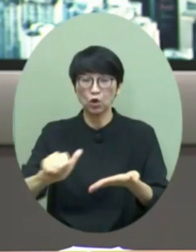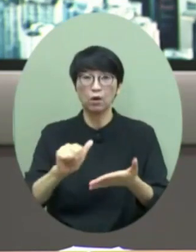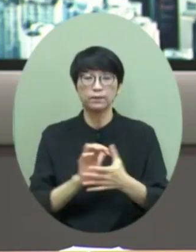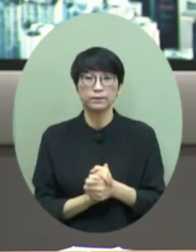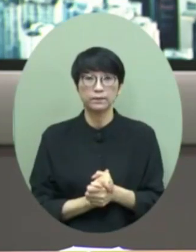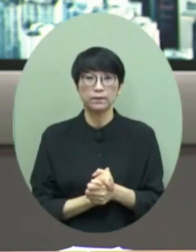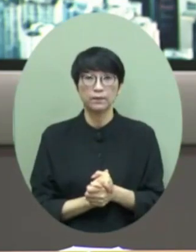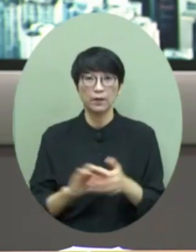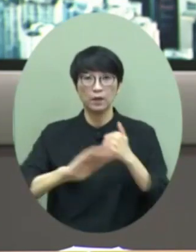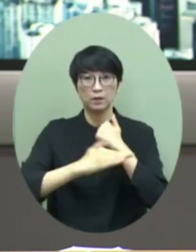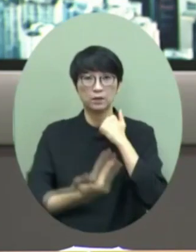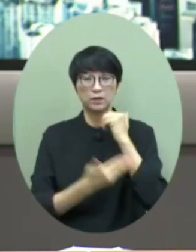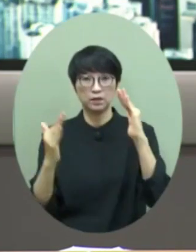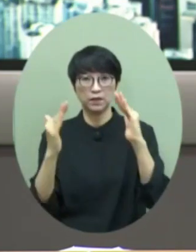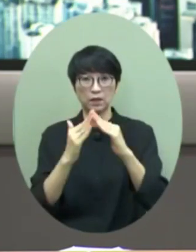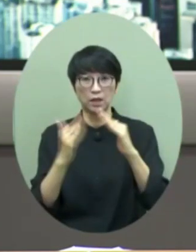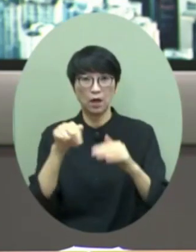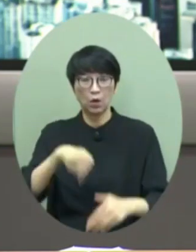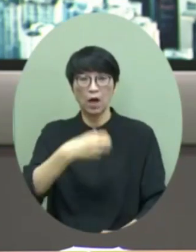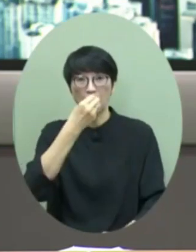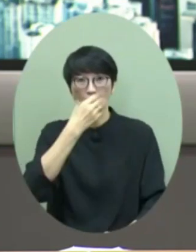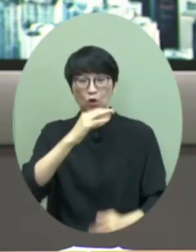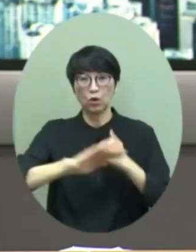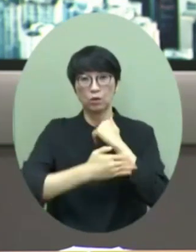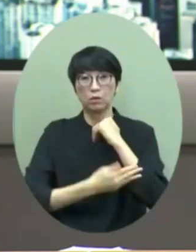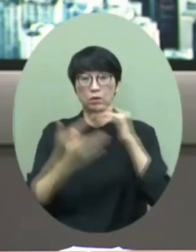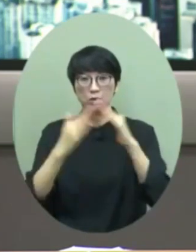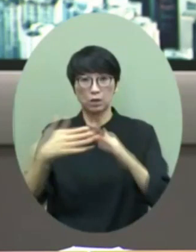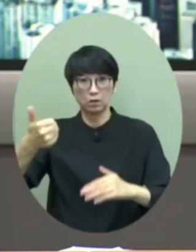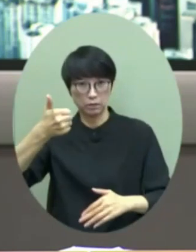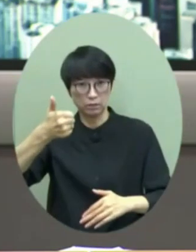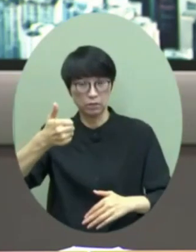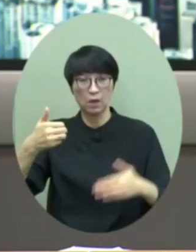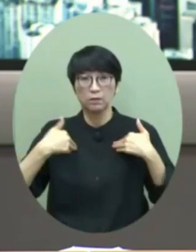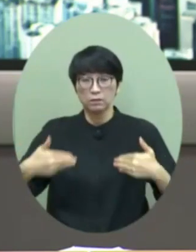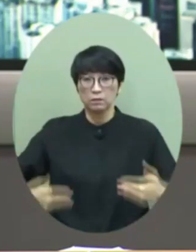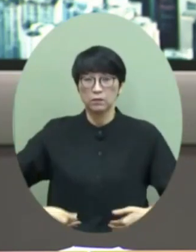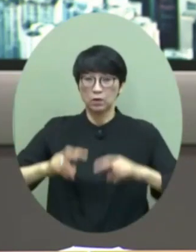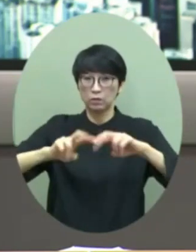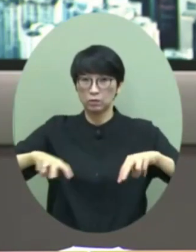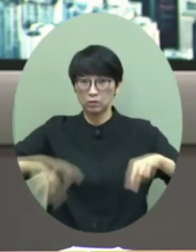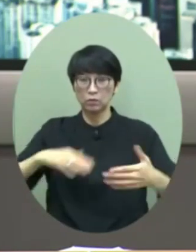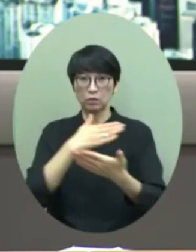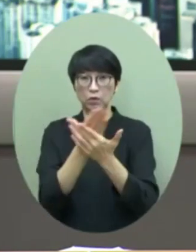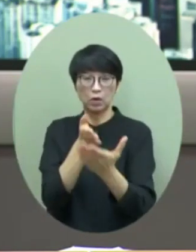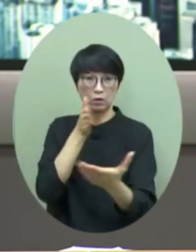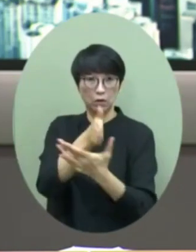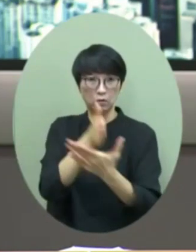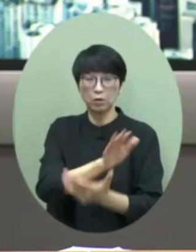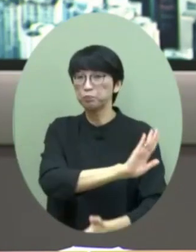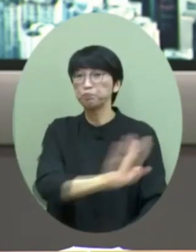of the matters, etc., free from any interference. And therefore, anyone who attempts to, quote